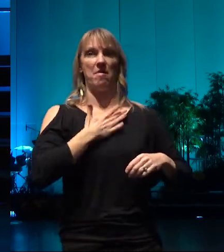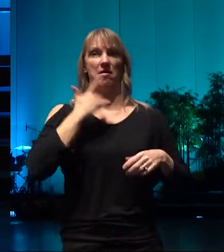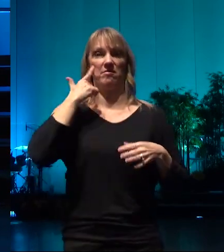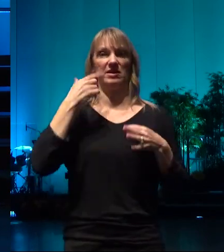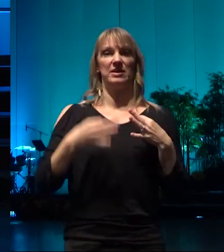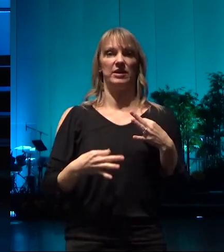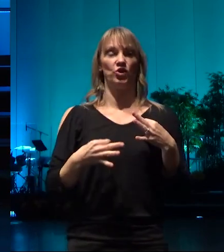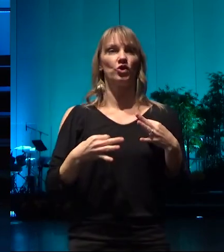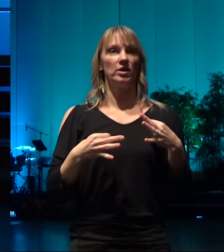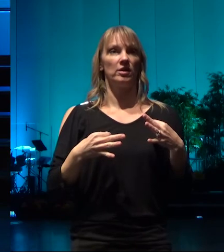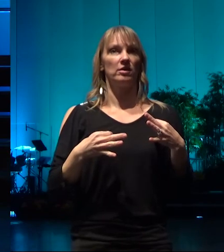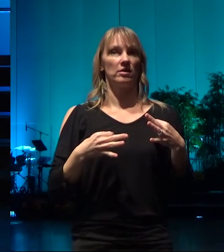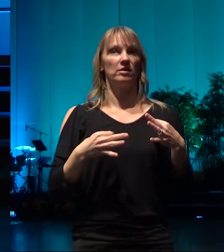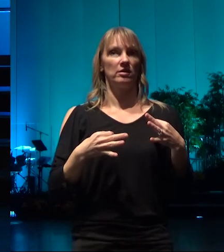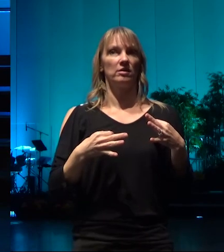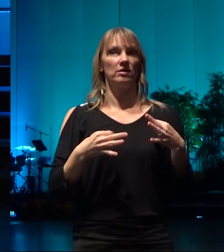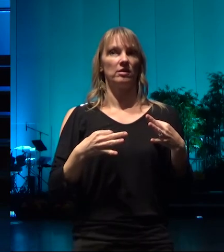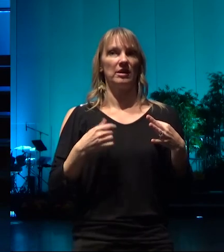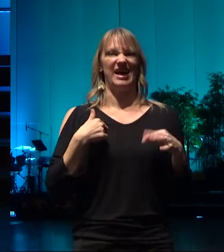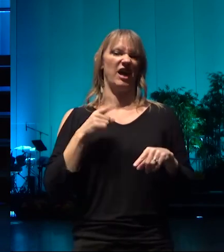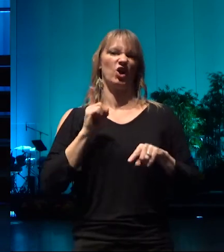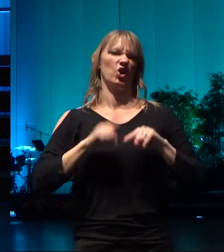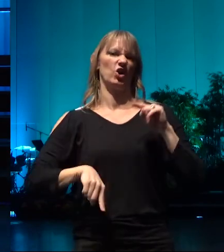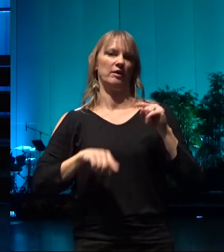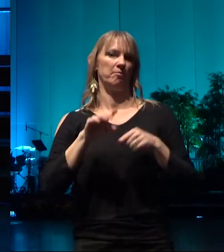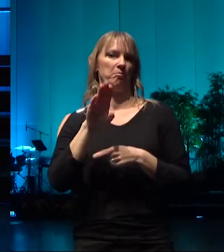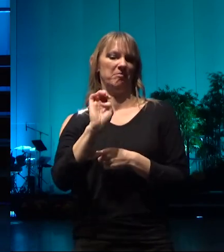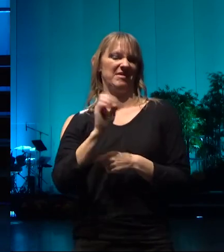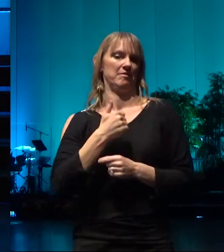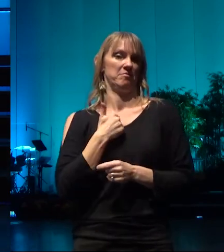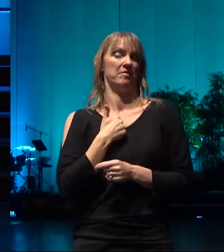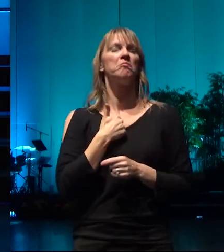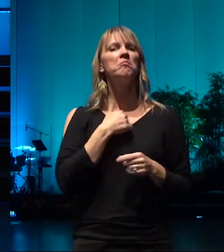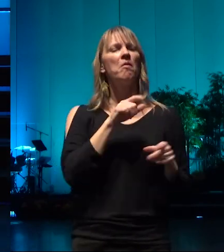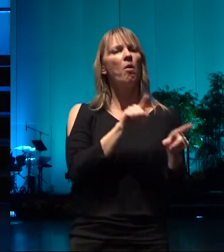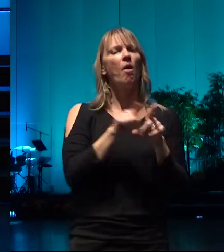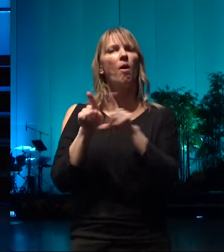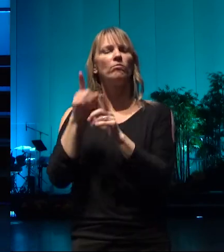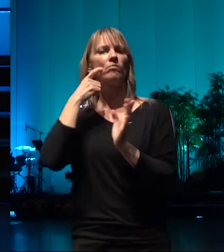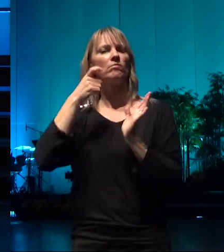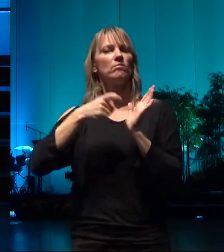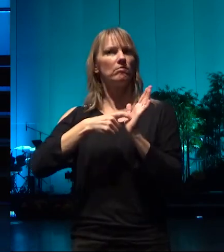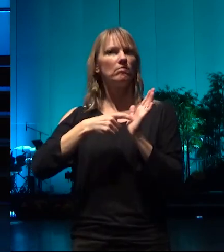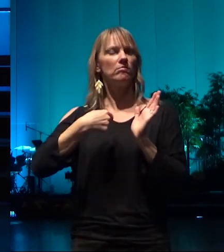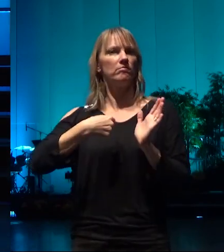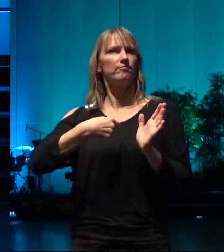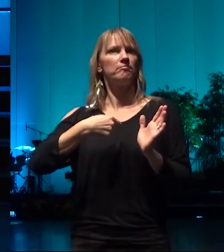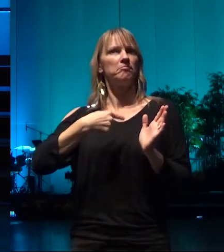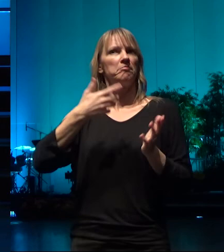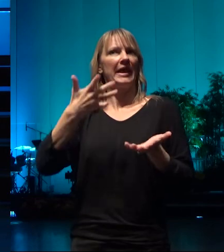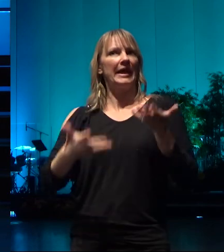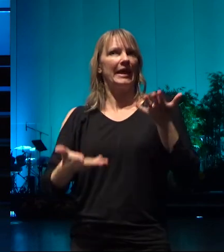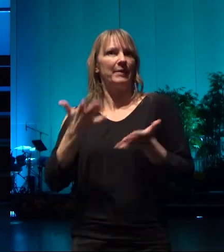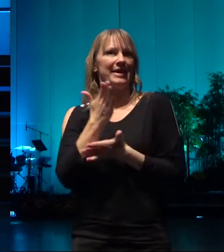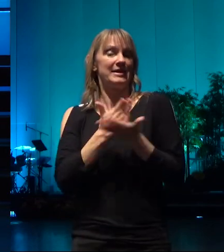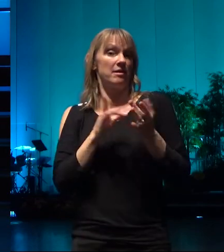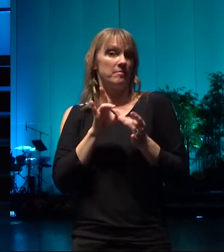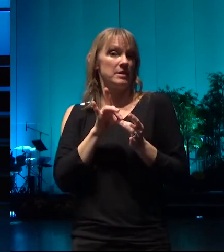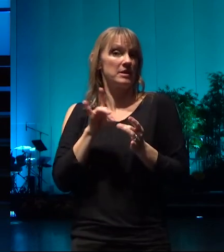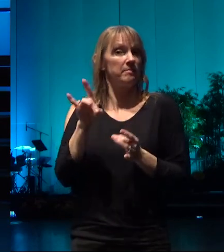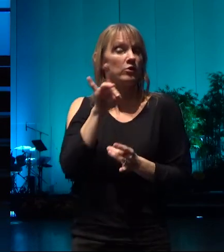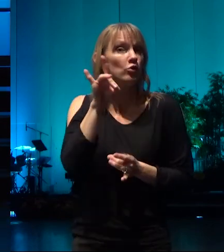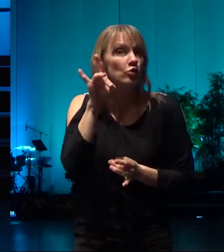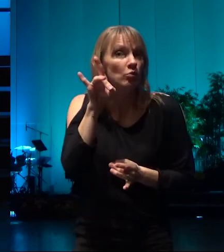my initial decision to decide that I couldn't really be myself. But I also acknowledge that there may have been